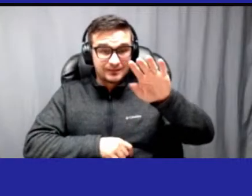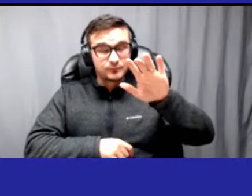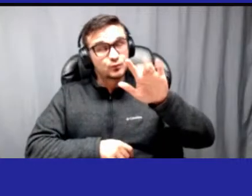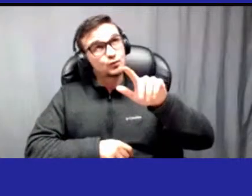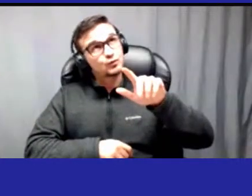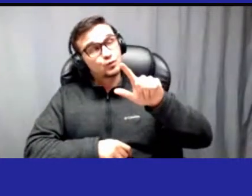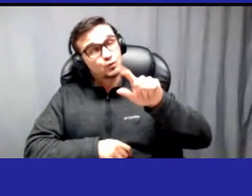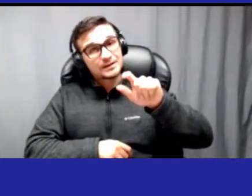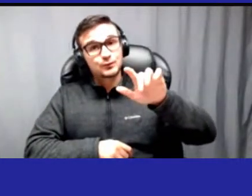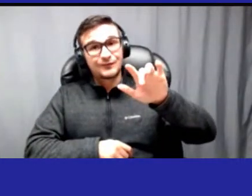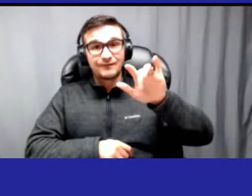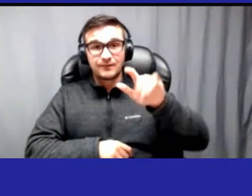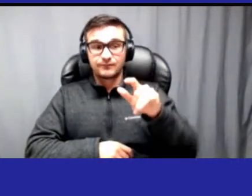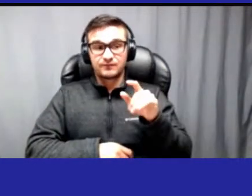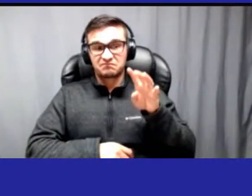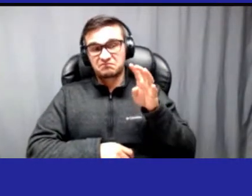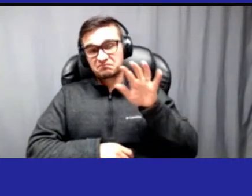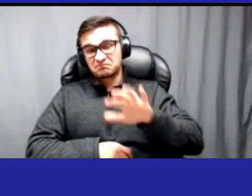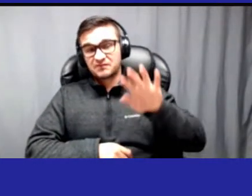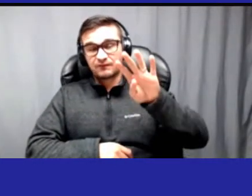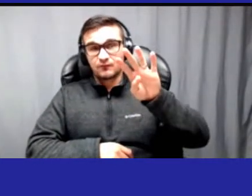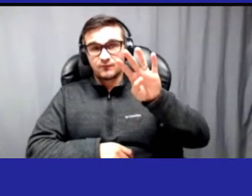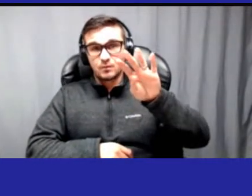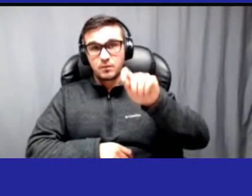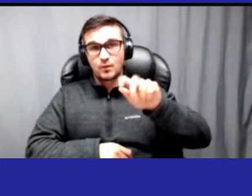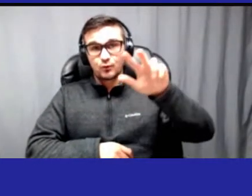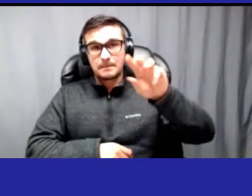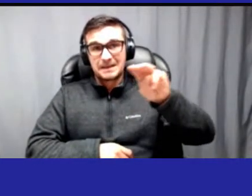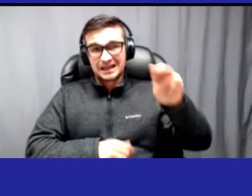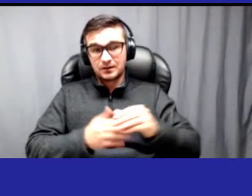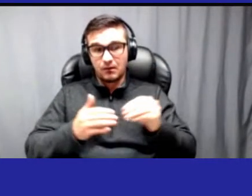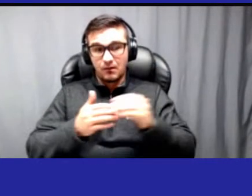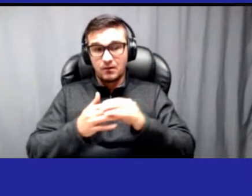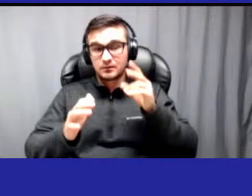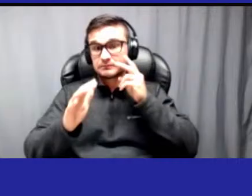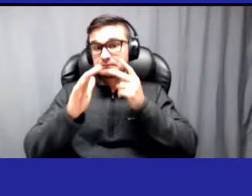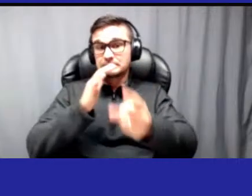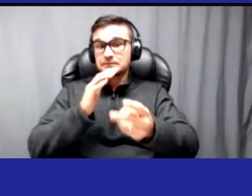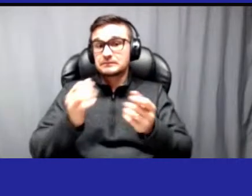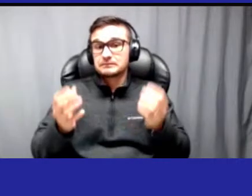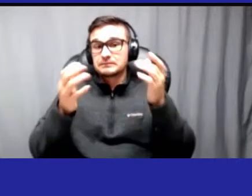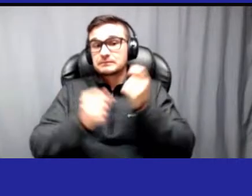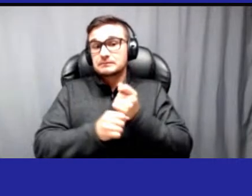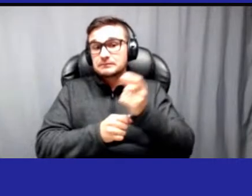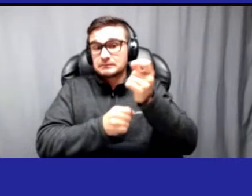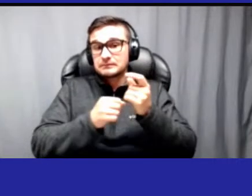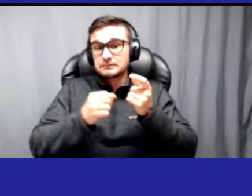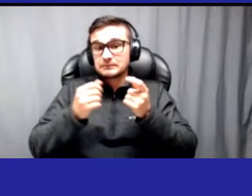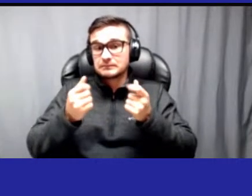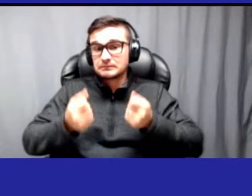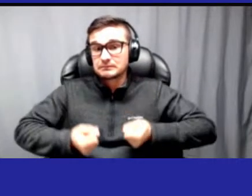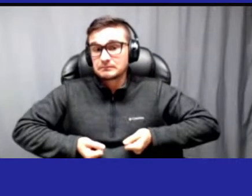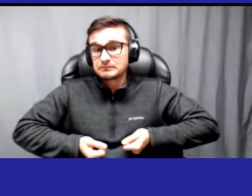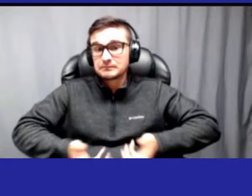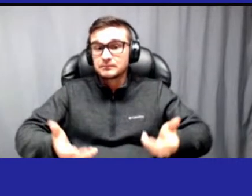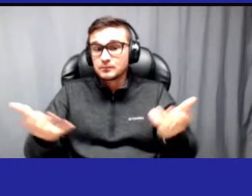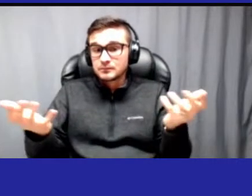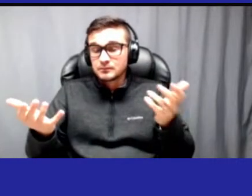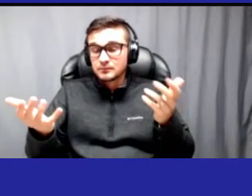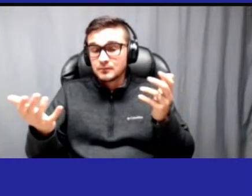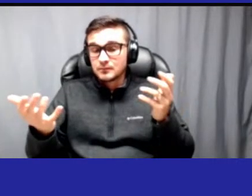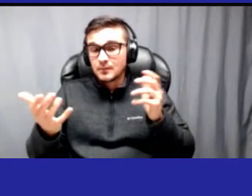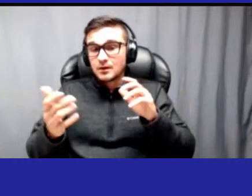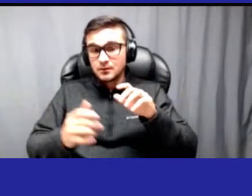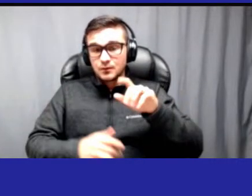The projected annual spend for 2025 is $840,000, as that is primarily at one site. And